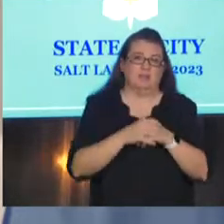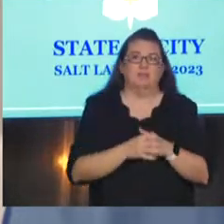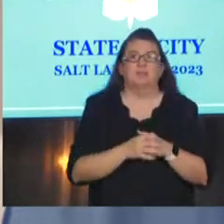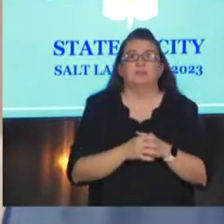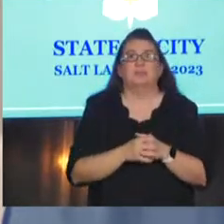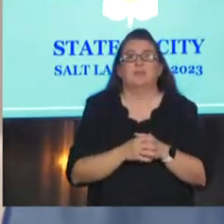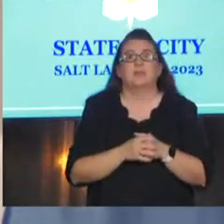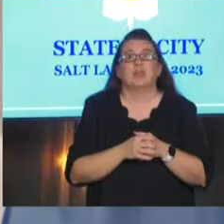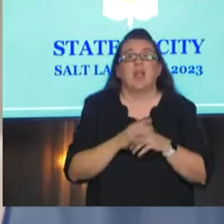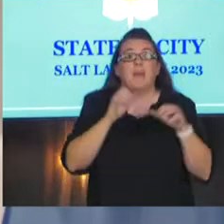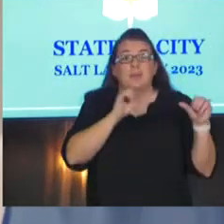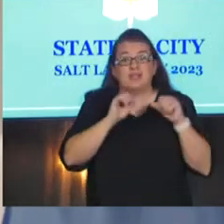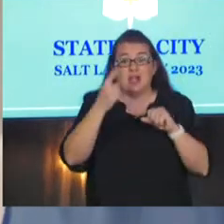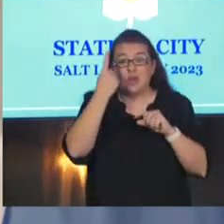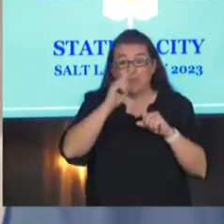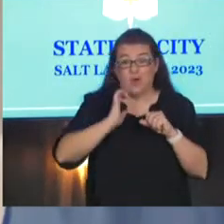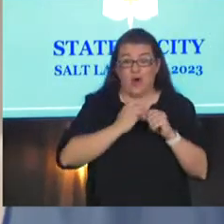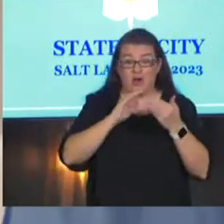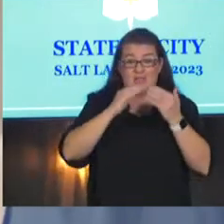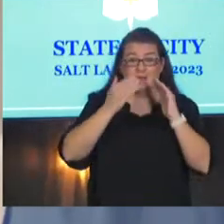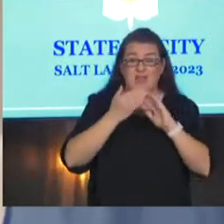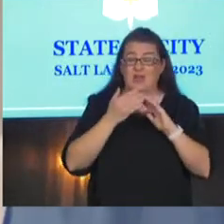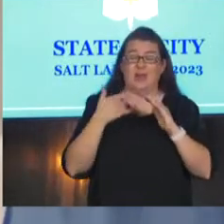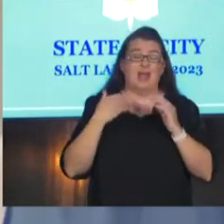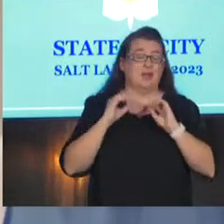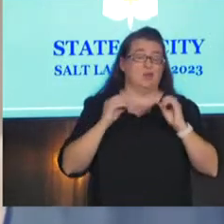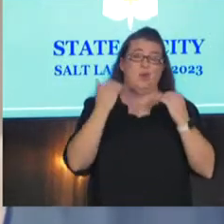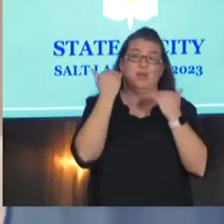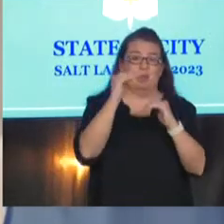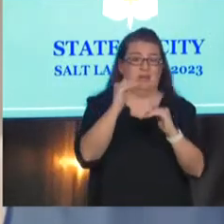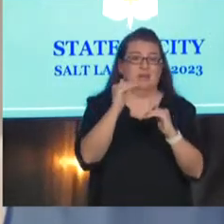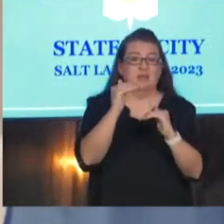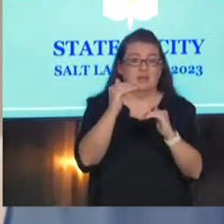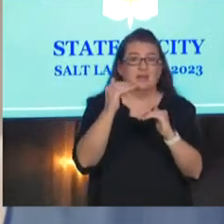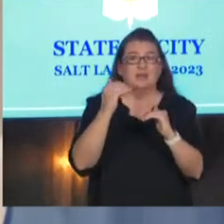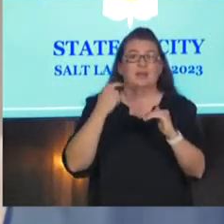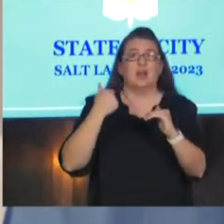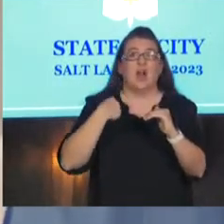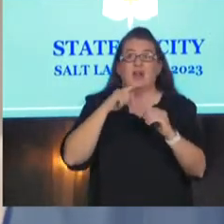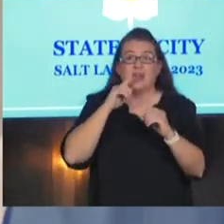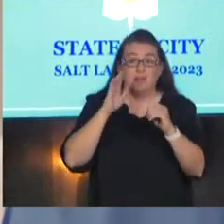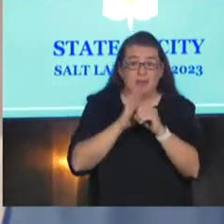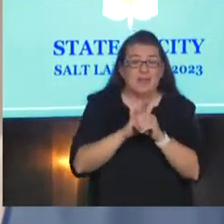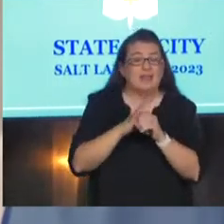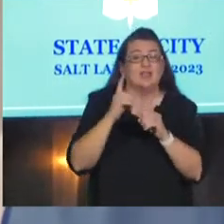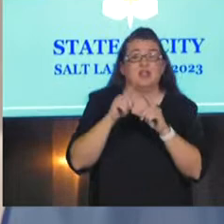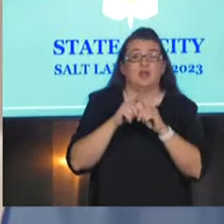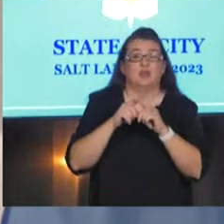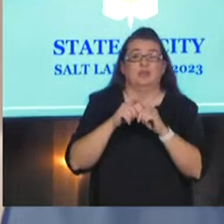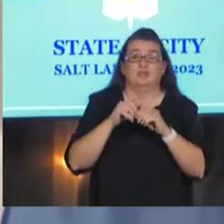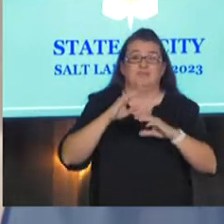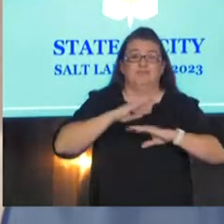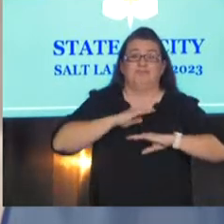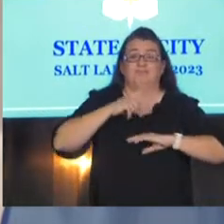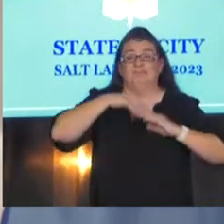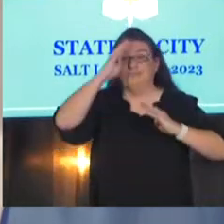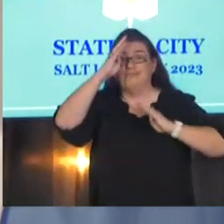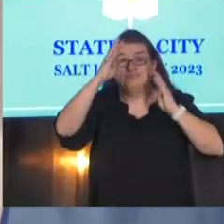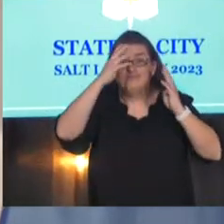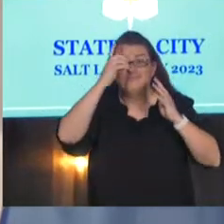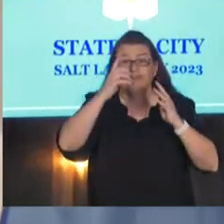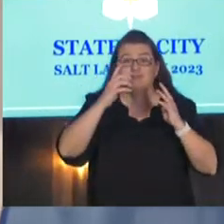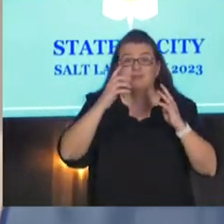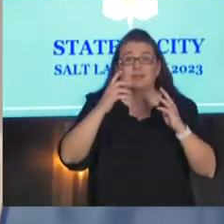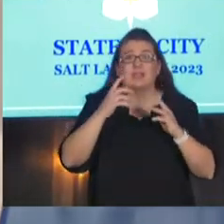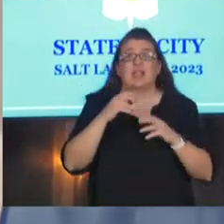is limitless, and our commitment to creatively fulfilling it will be relentless. Imagine the NHL team that